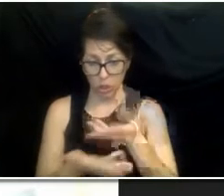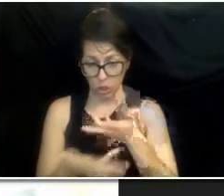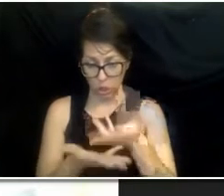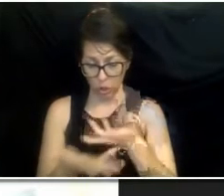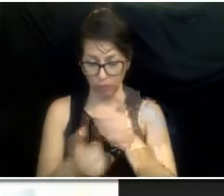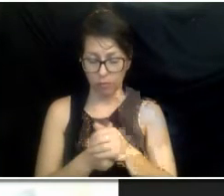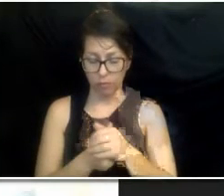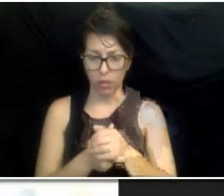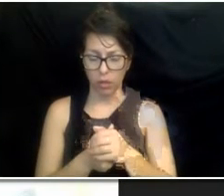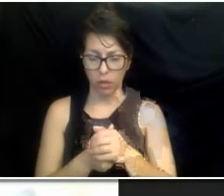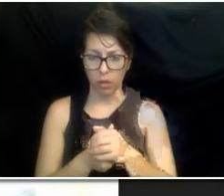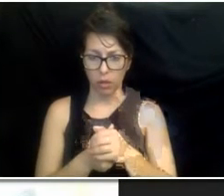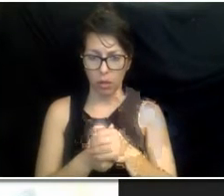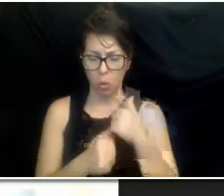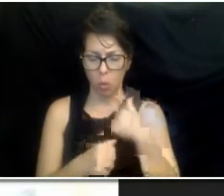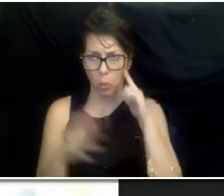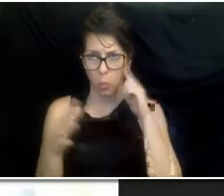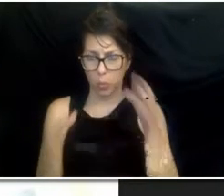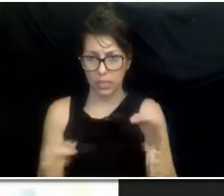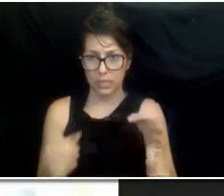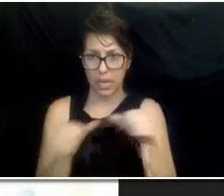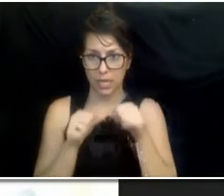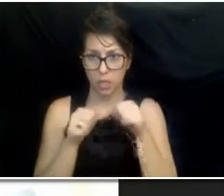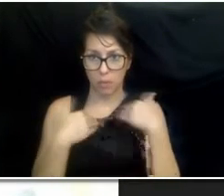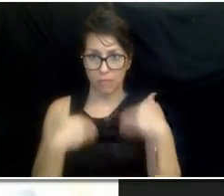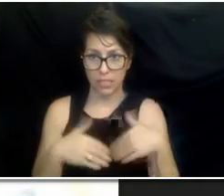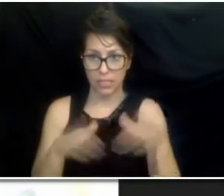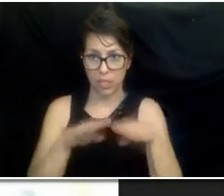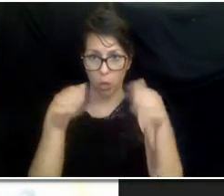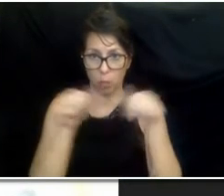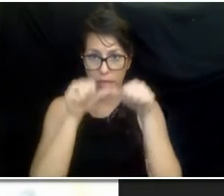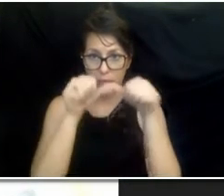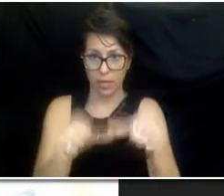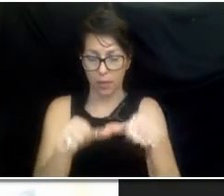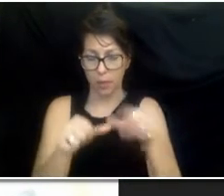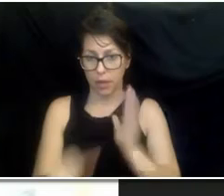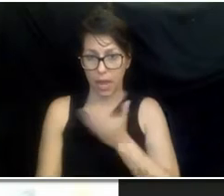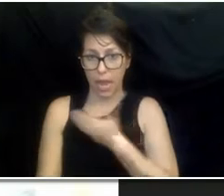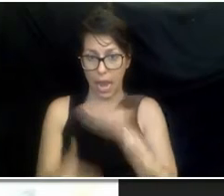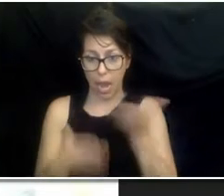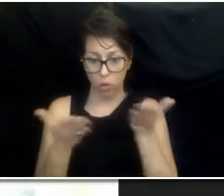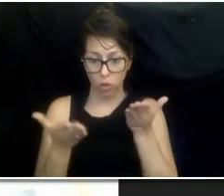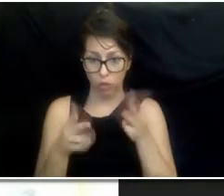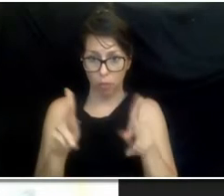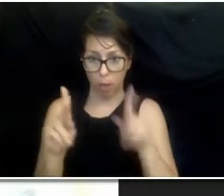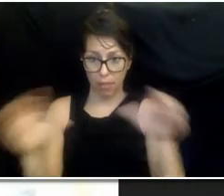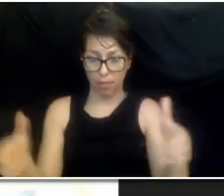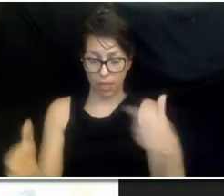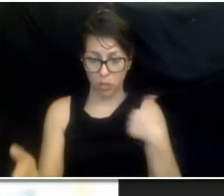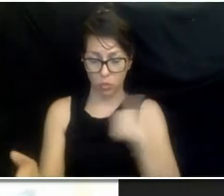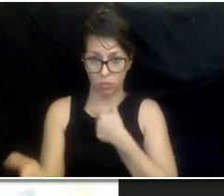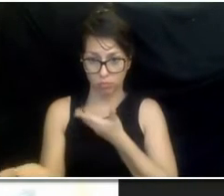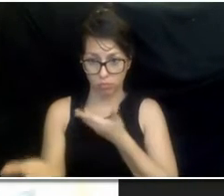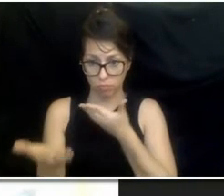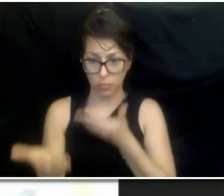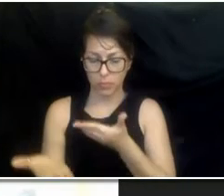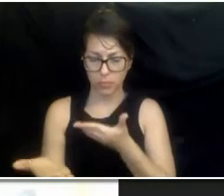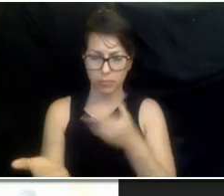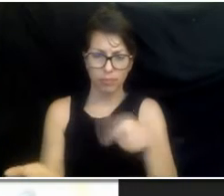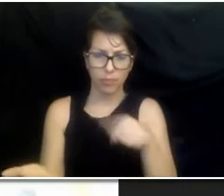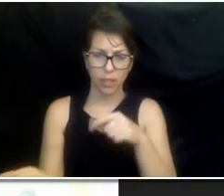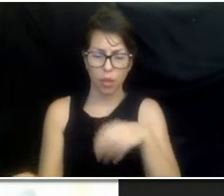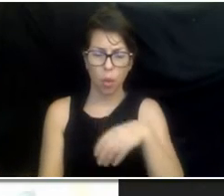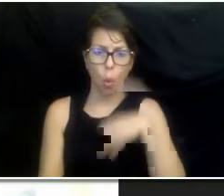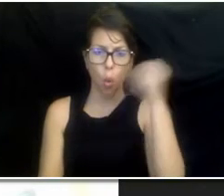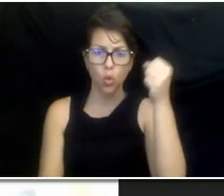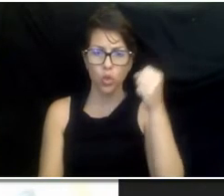navigating on Virtual World um especially with the technology so it was very important for us to